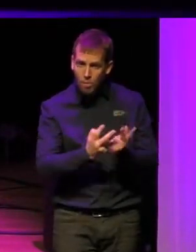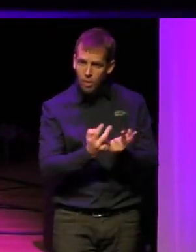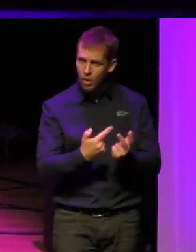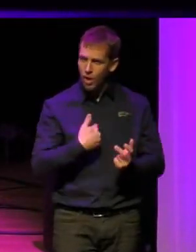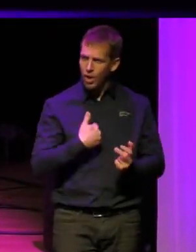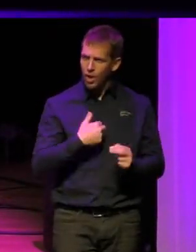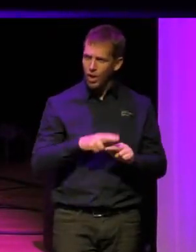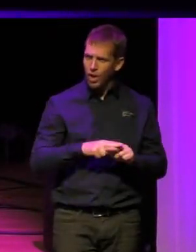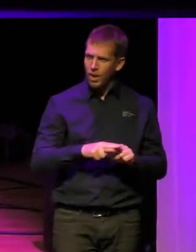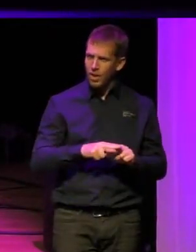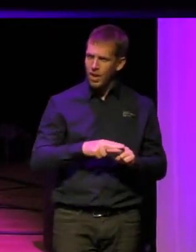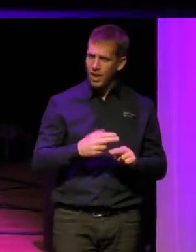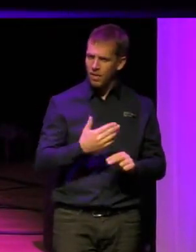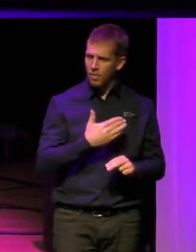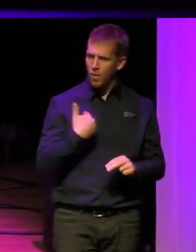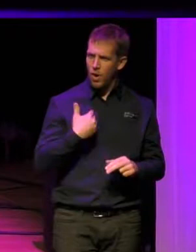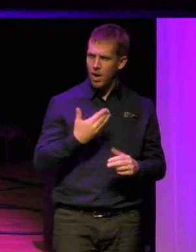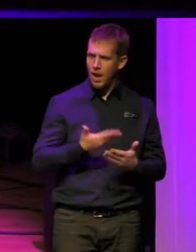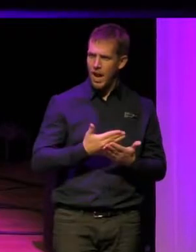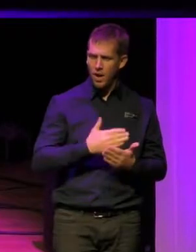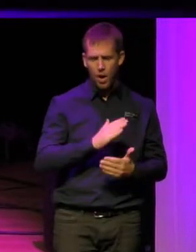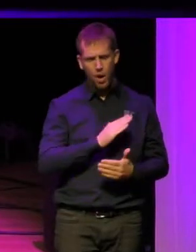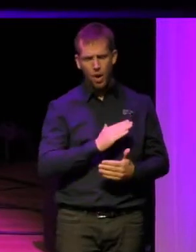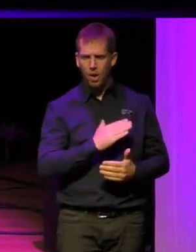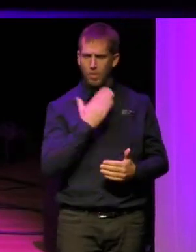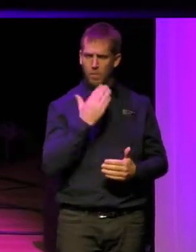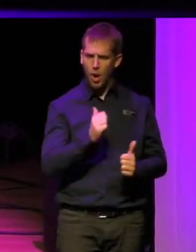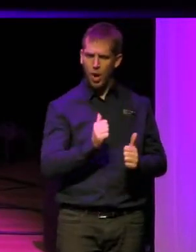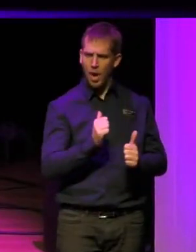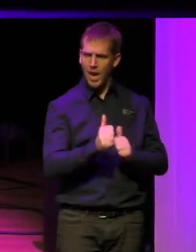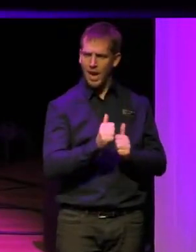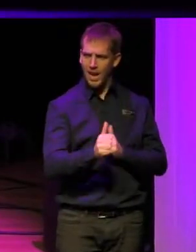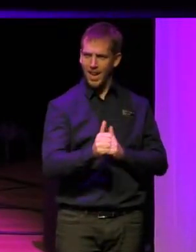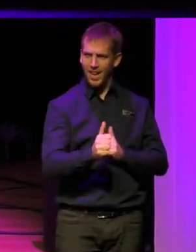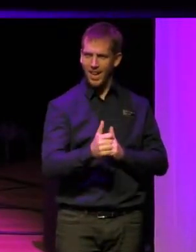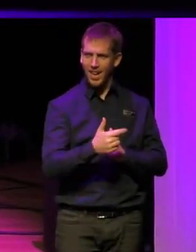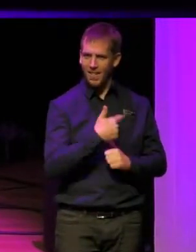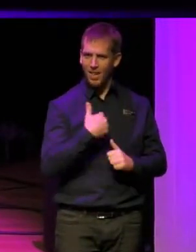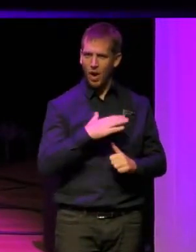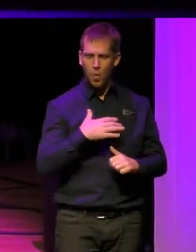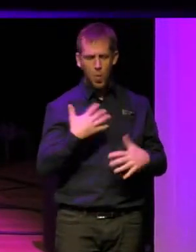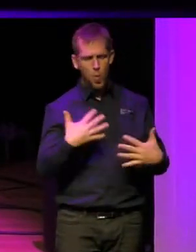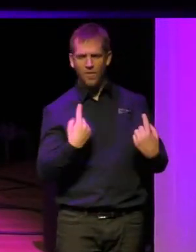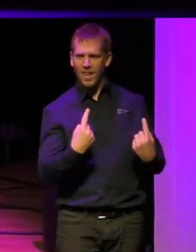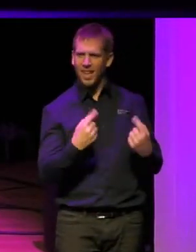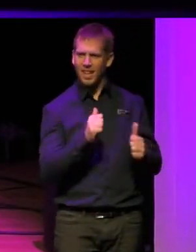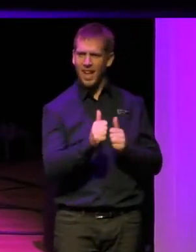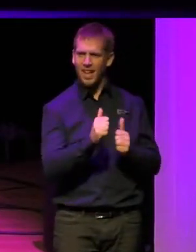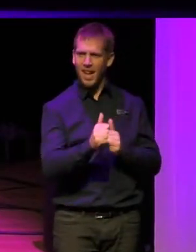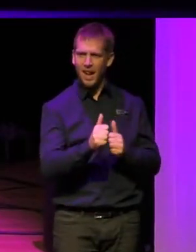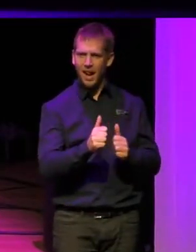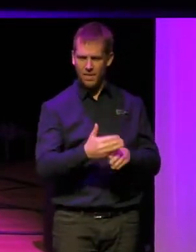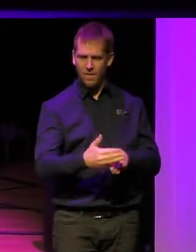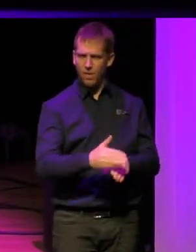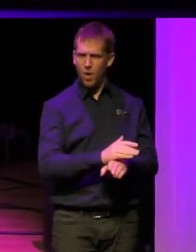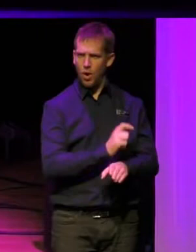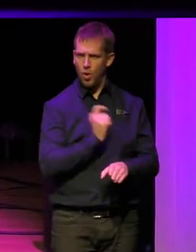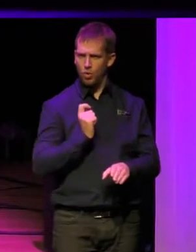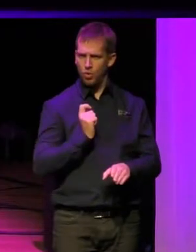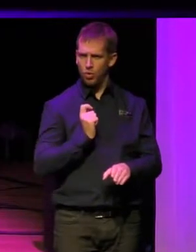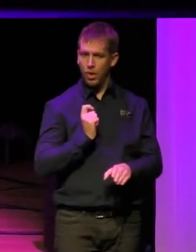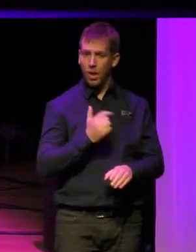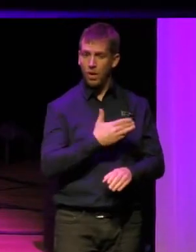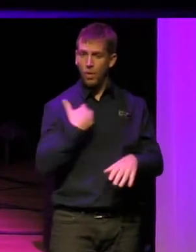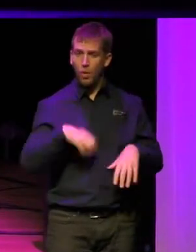great leaders that suffered for that country. We stand on the shoulders of giants. Ours is just to move the needle to take